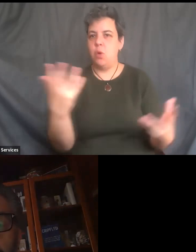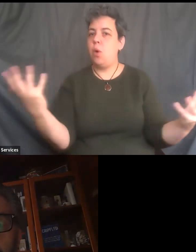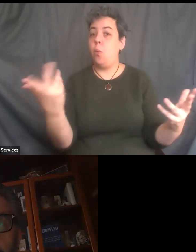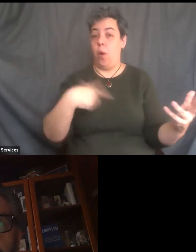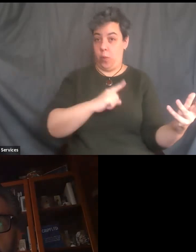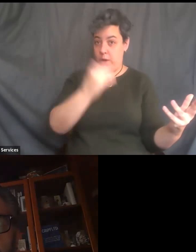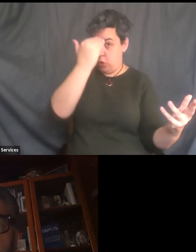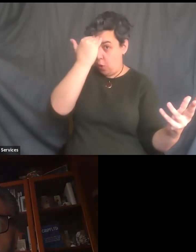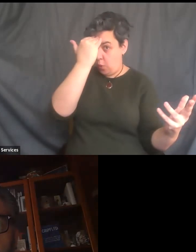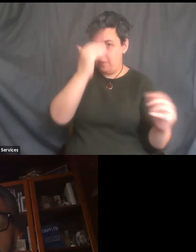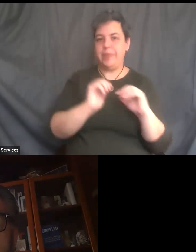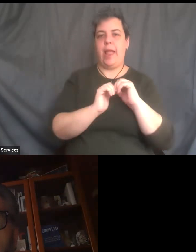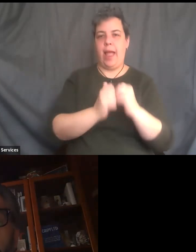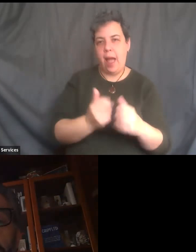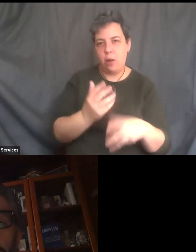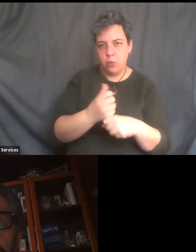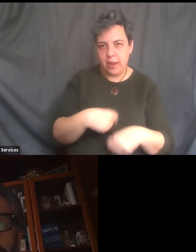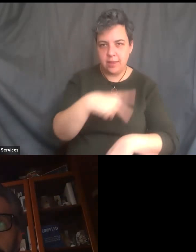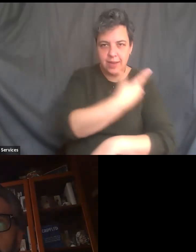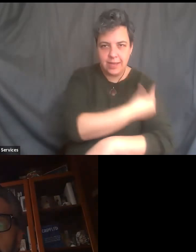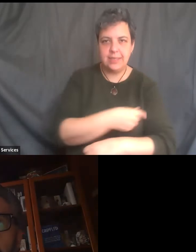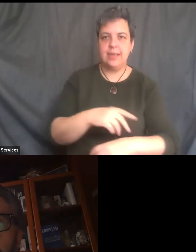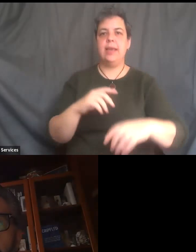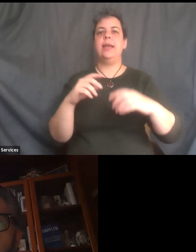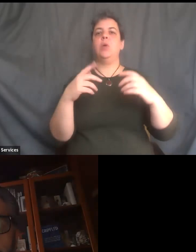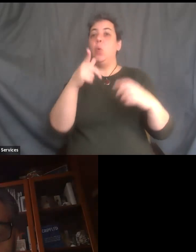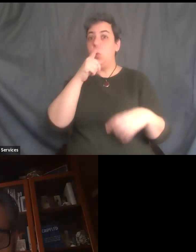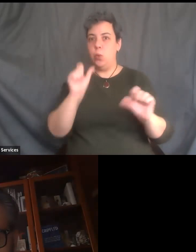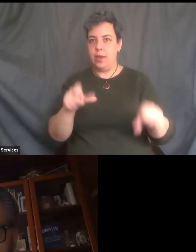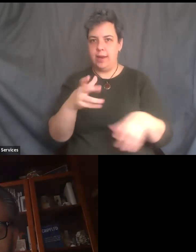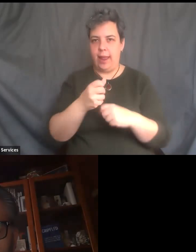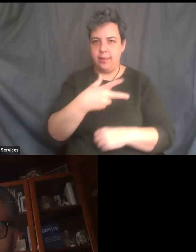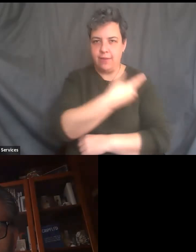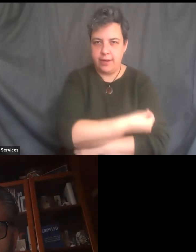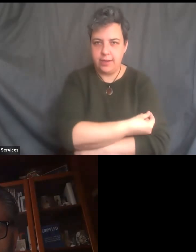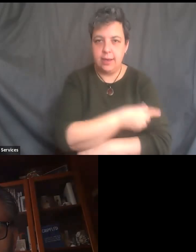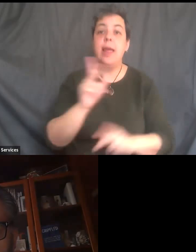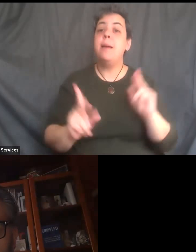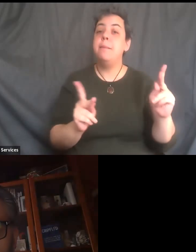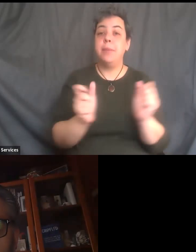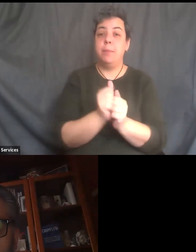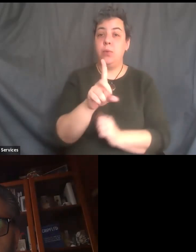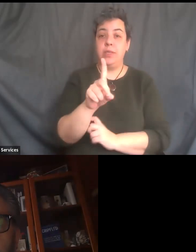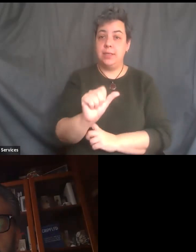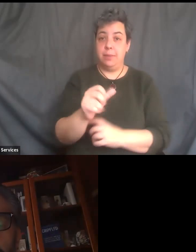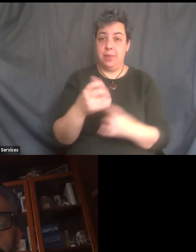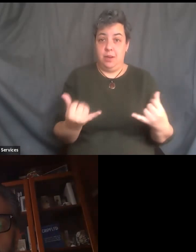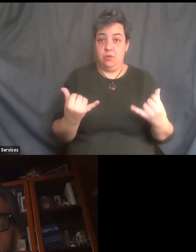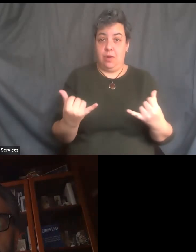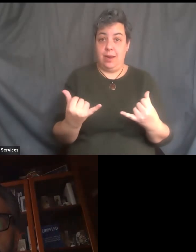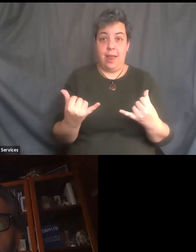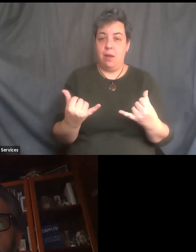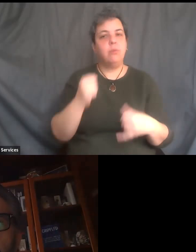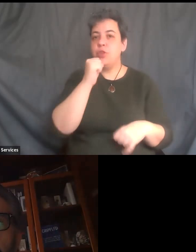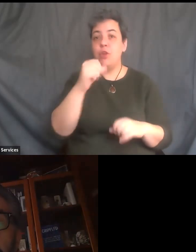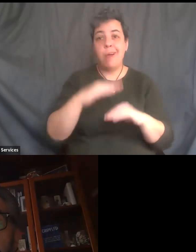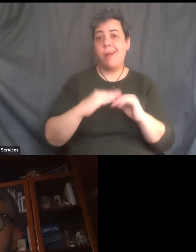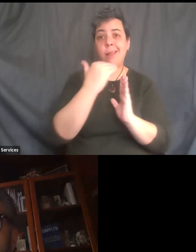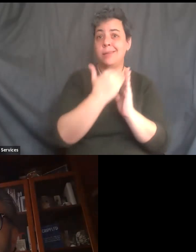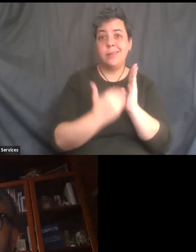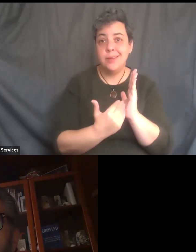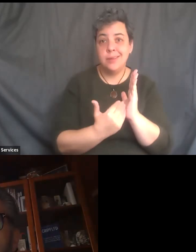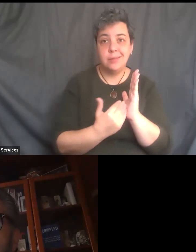York State are not on the list. We've been advocating the way that we have through the city to be able to do that. But